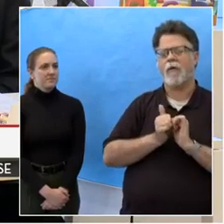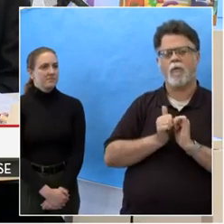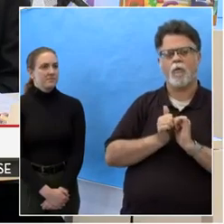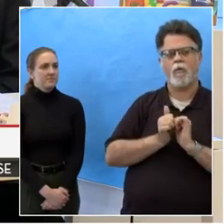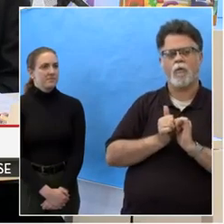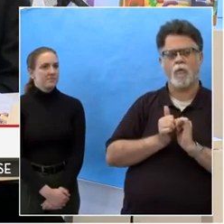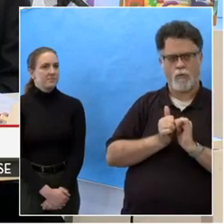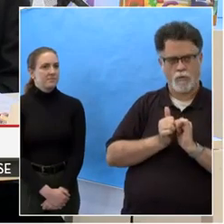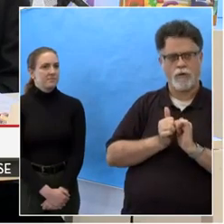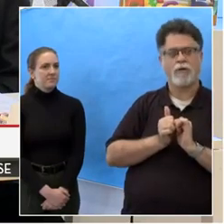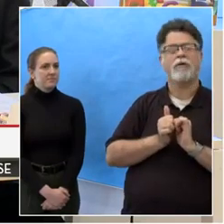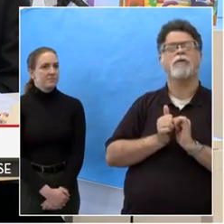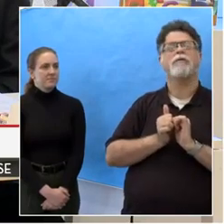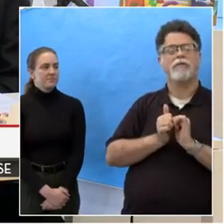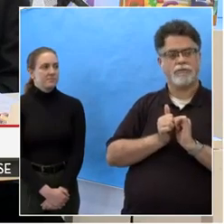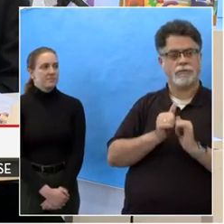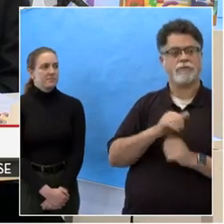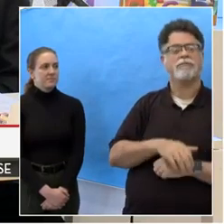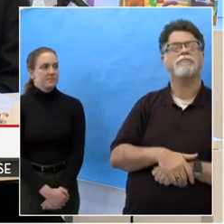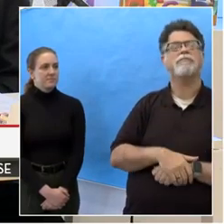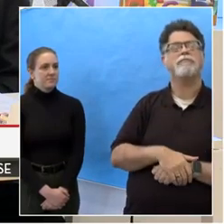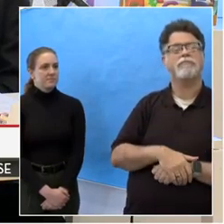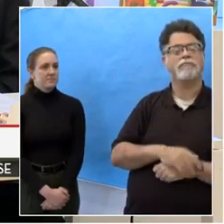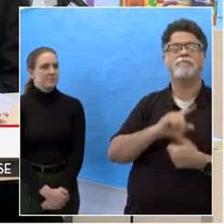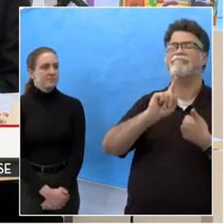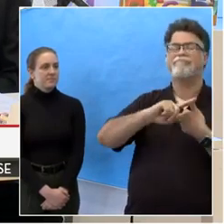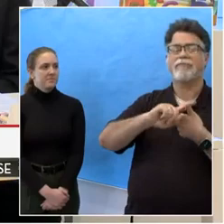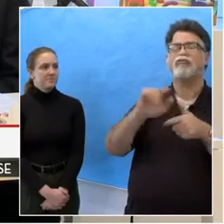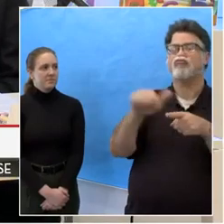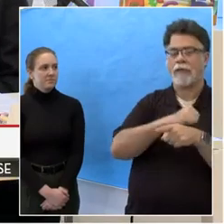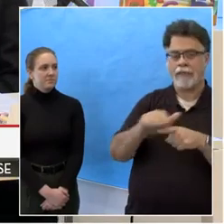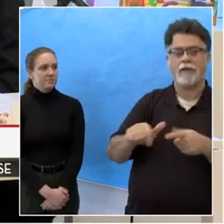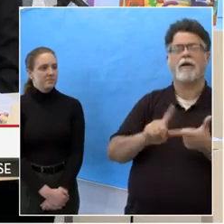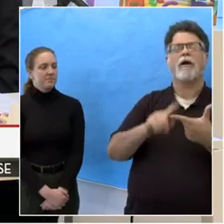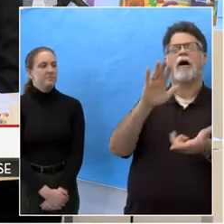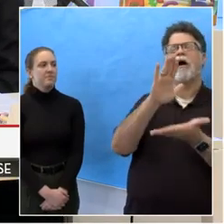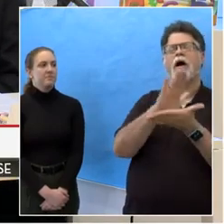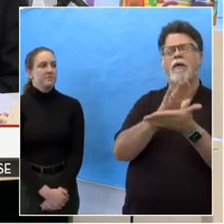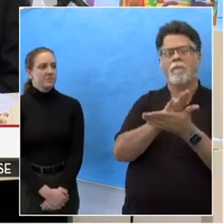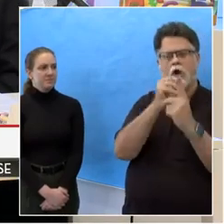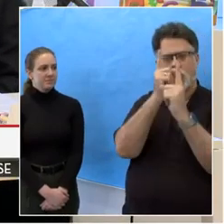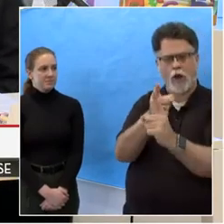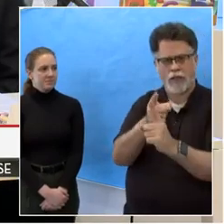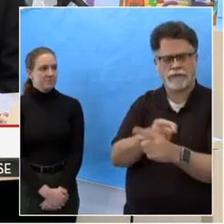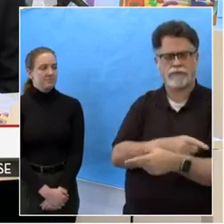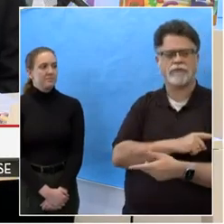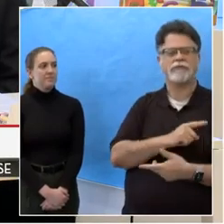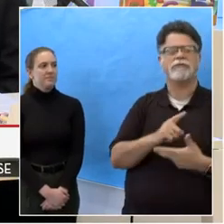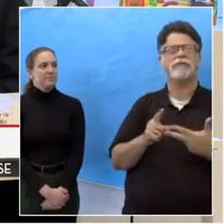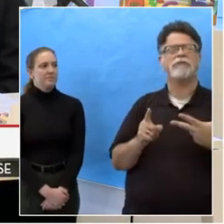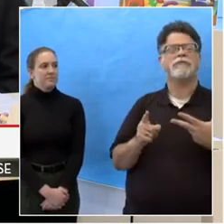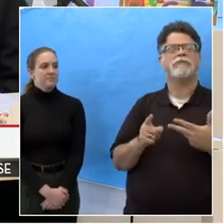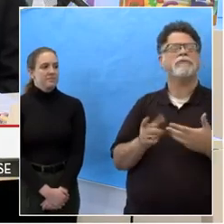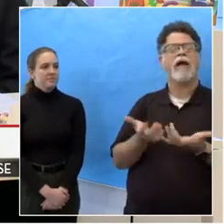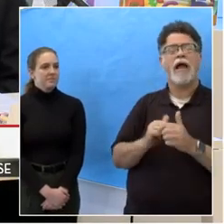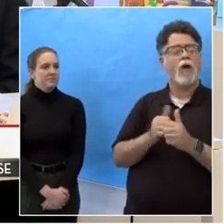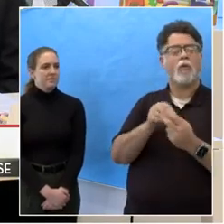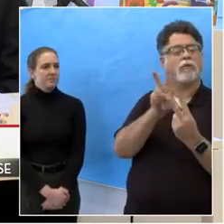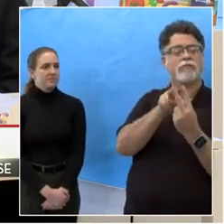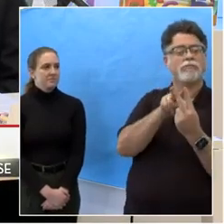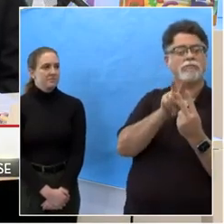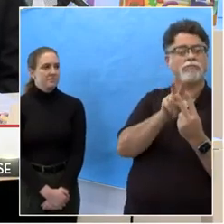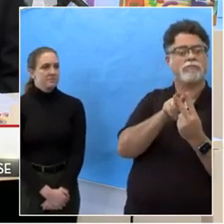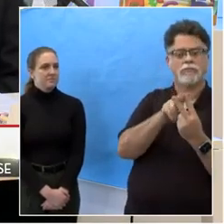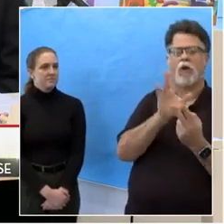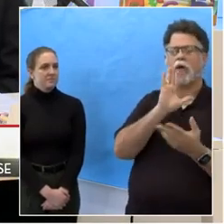data that we are looking at in terms of outcomes with the compliance data that we see. Who's accessing the training? Is there a